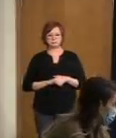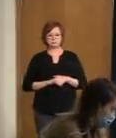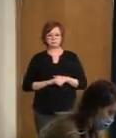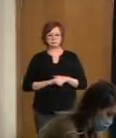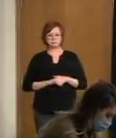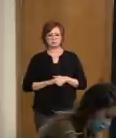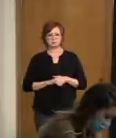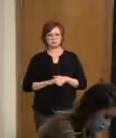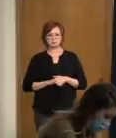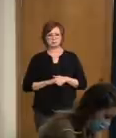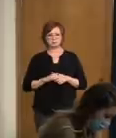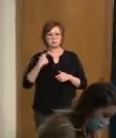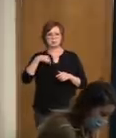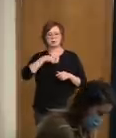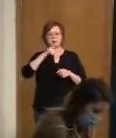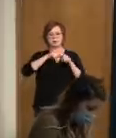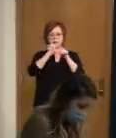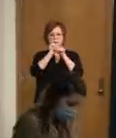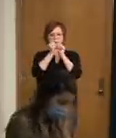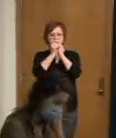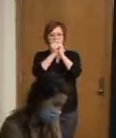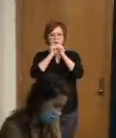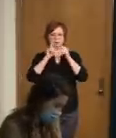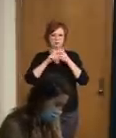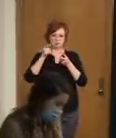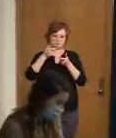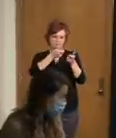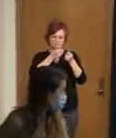work together to draw our community transmission rates down.